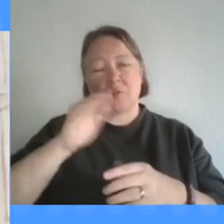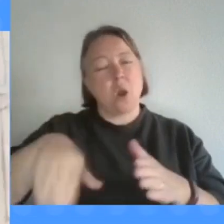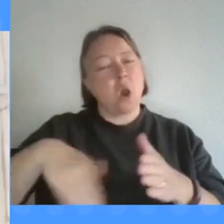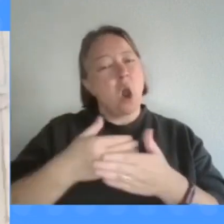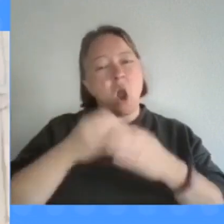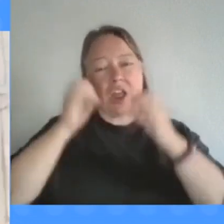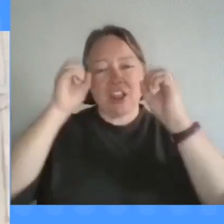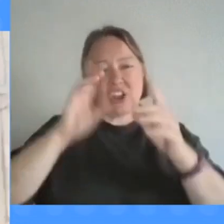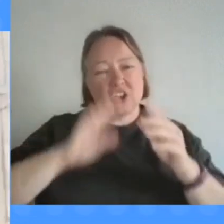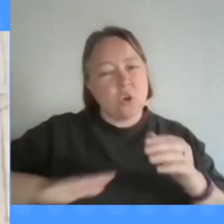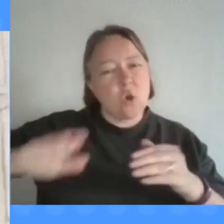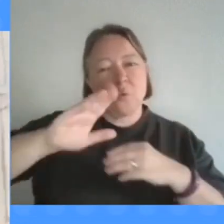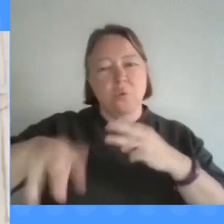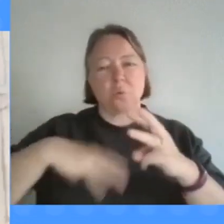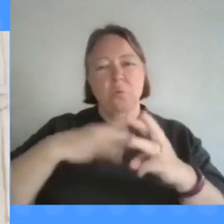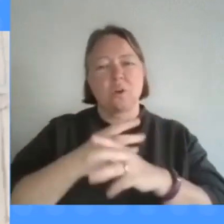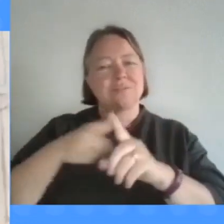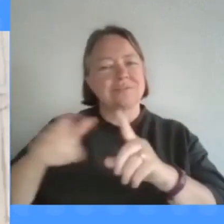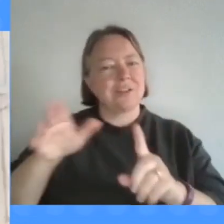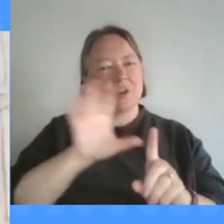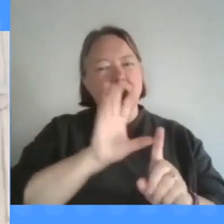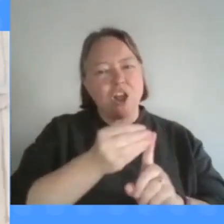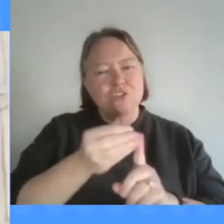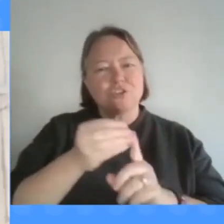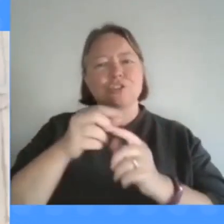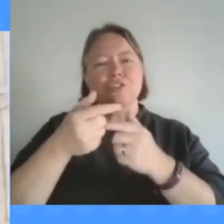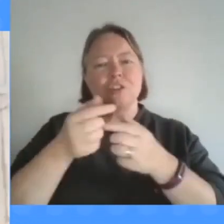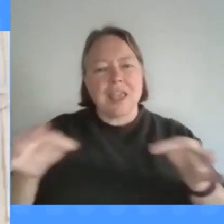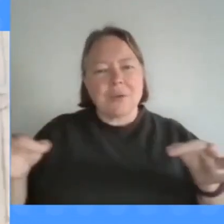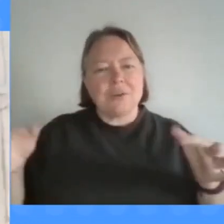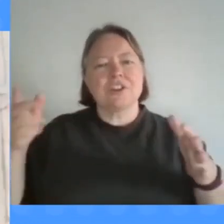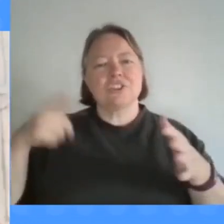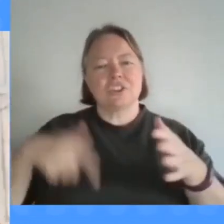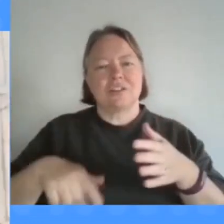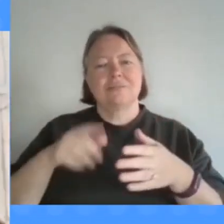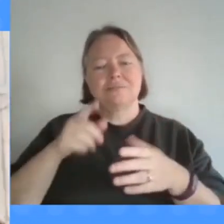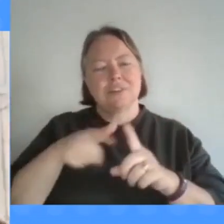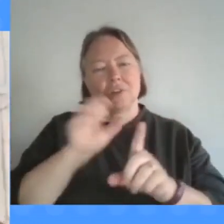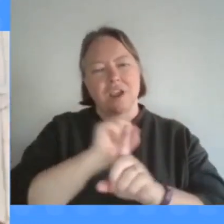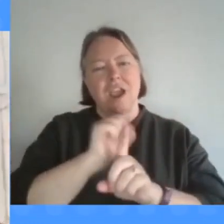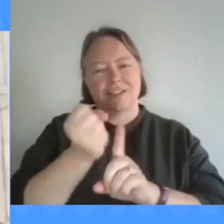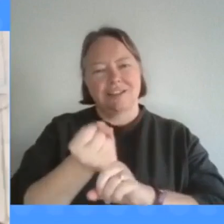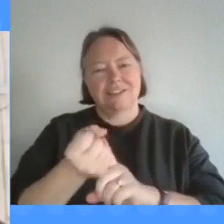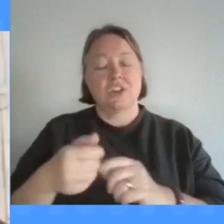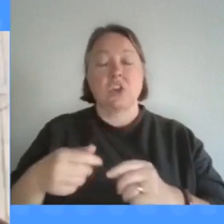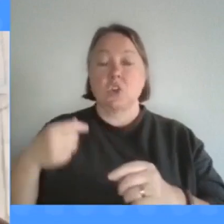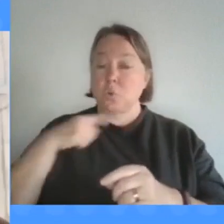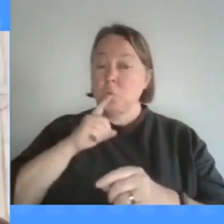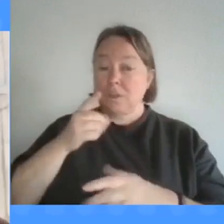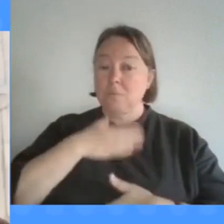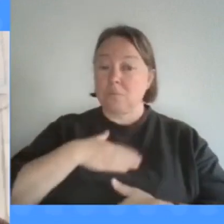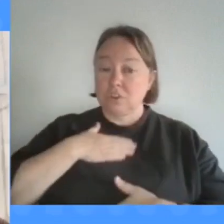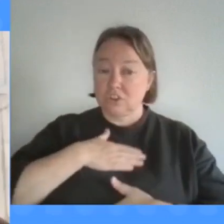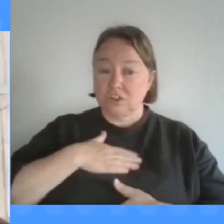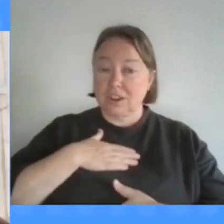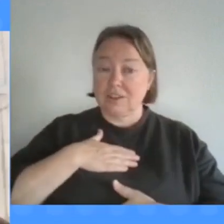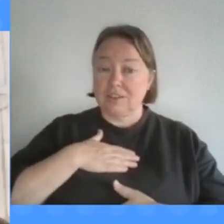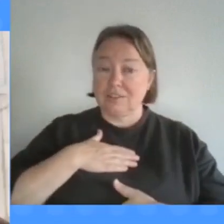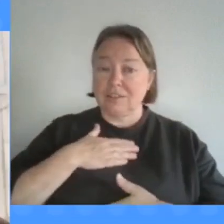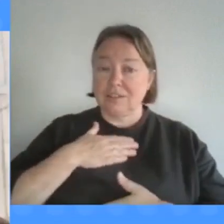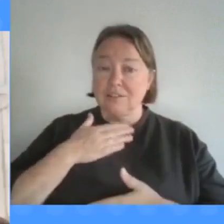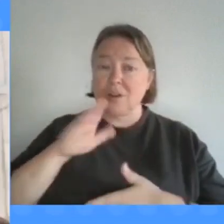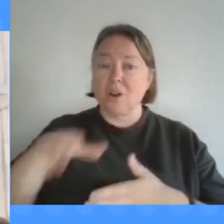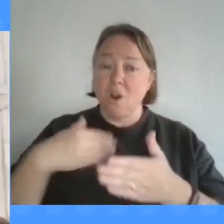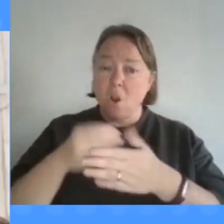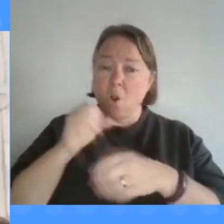educators around the world in their different cultures, languages, and contexts. And we're really appreciative of all